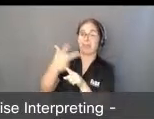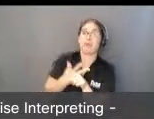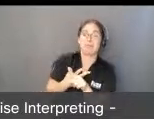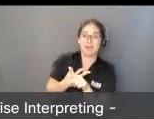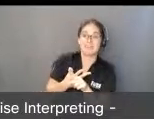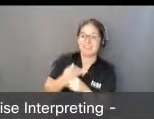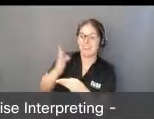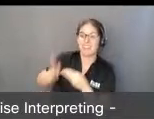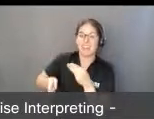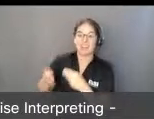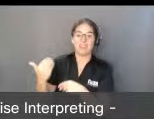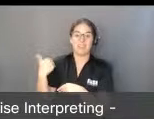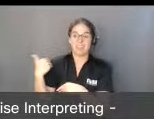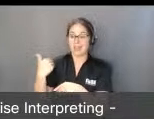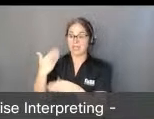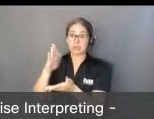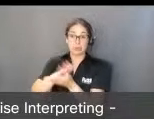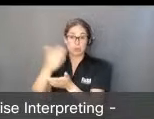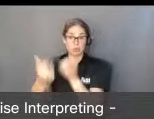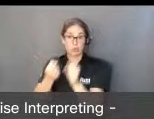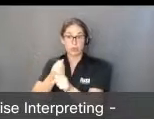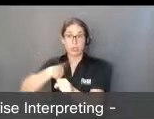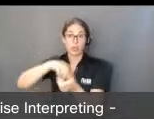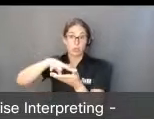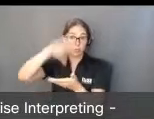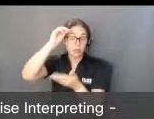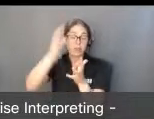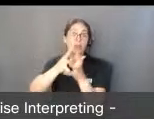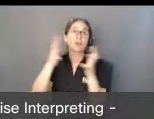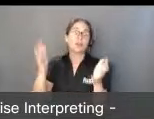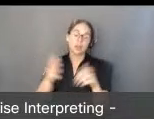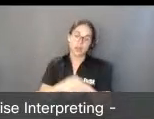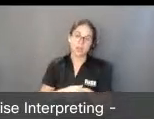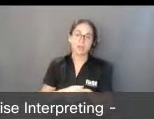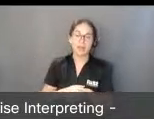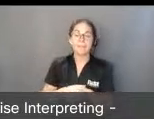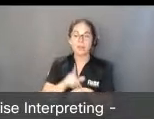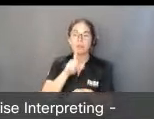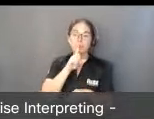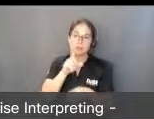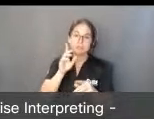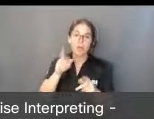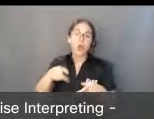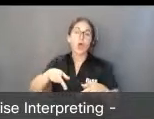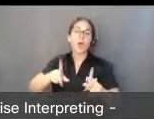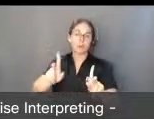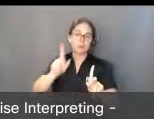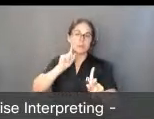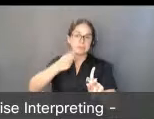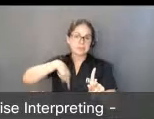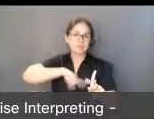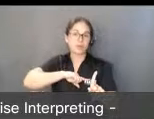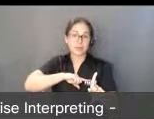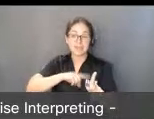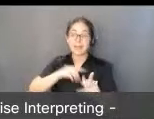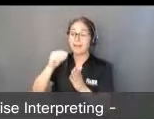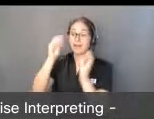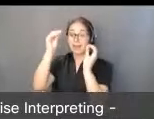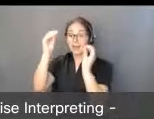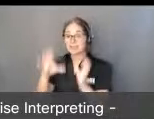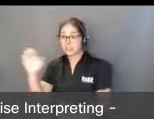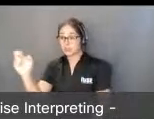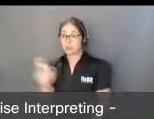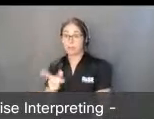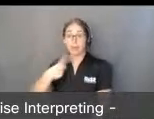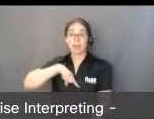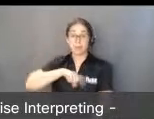year. And I think there's, you know, as we see opportunities and as the teachers come back and we get chances to have